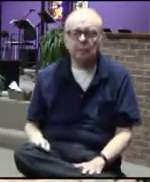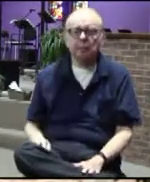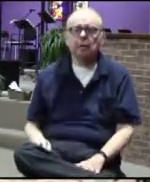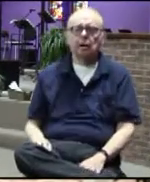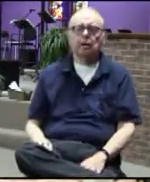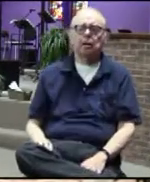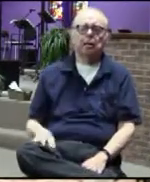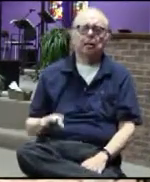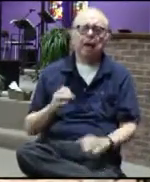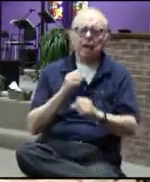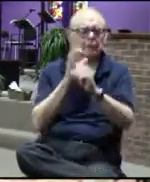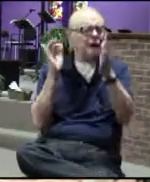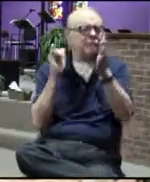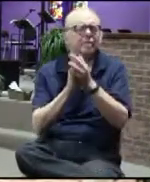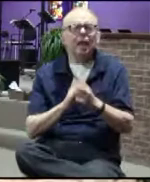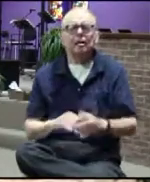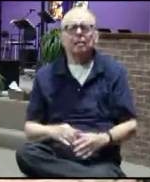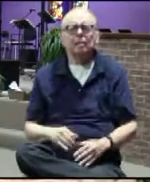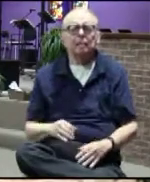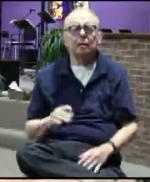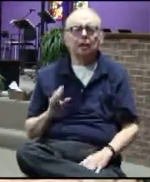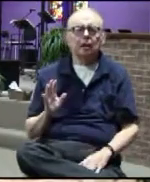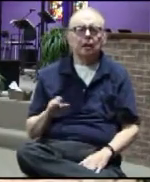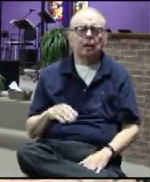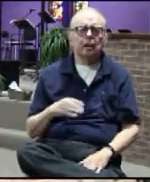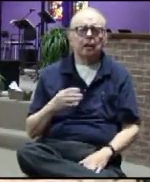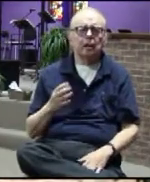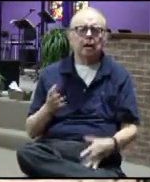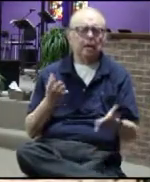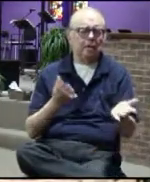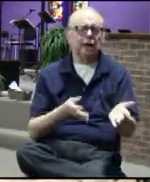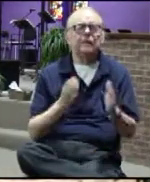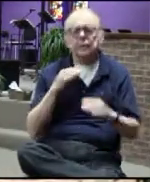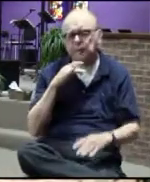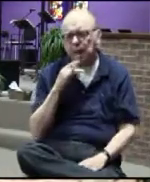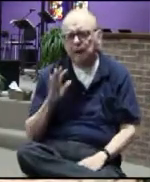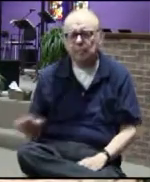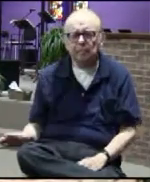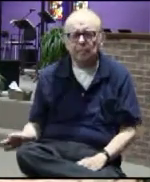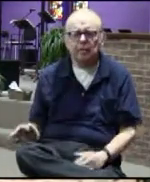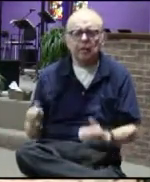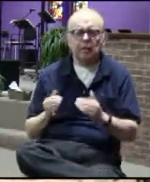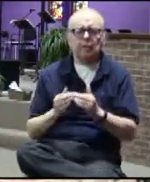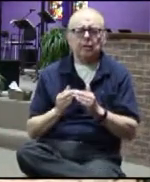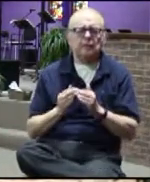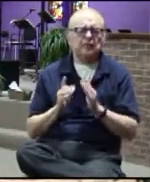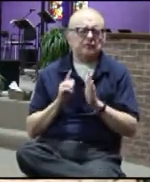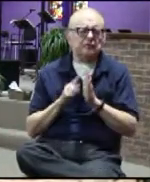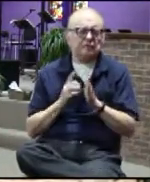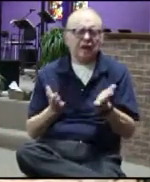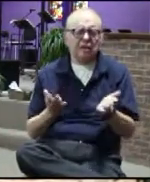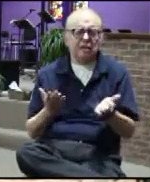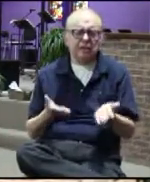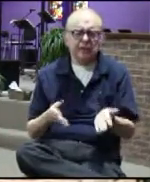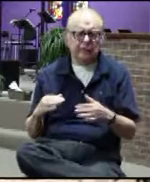You ever imagine that? Did ever lose your child? Even for just a second?